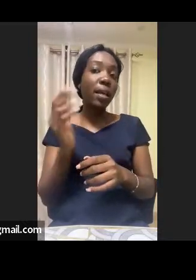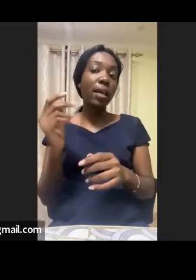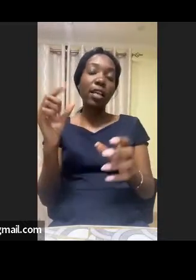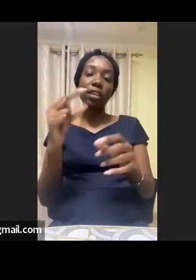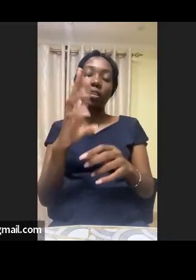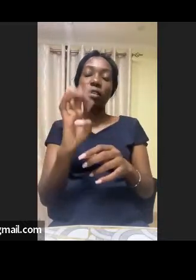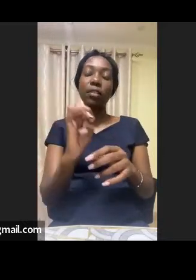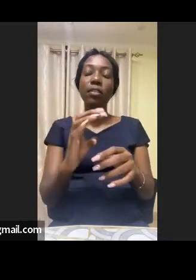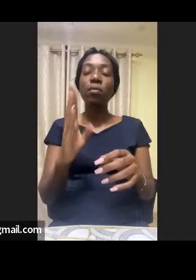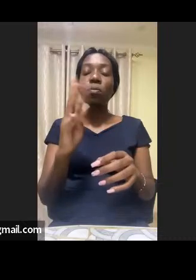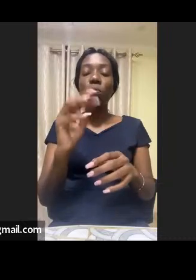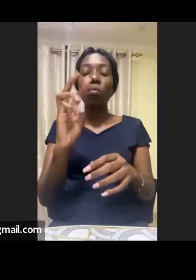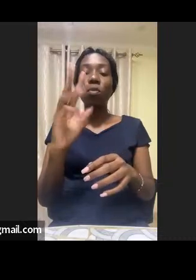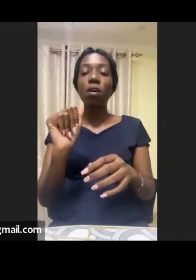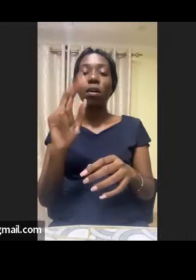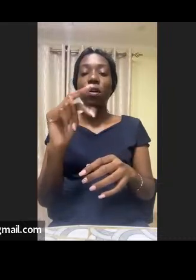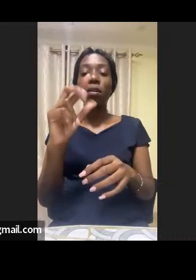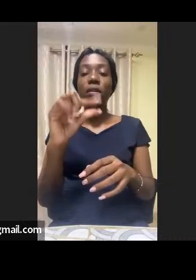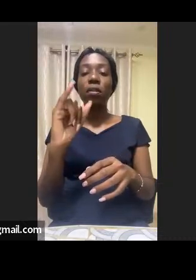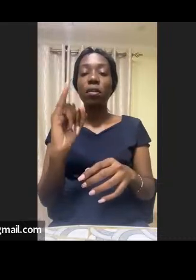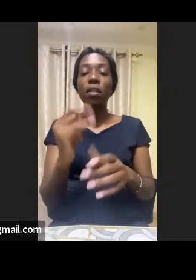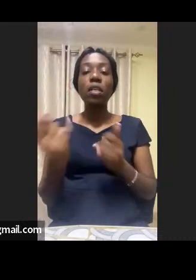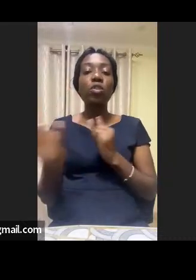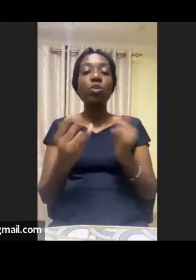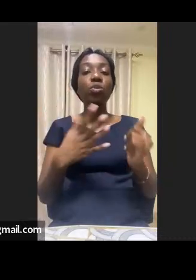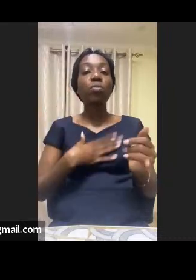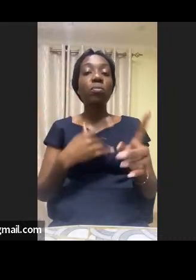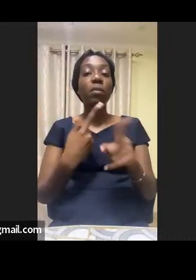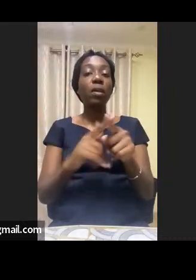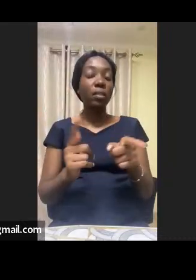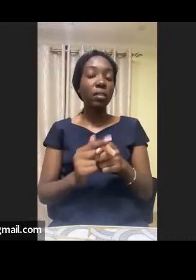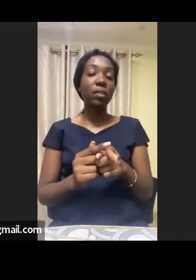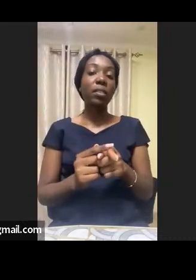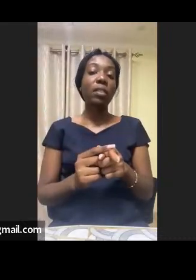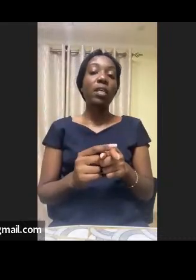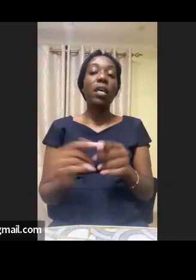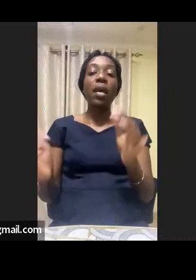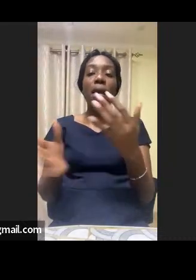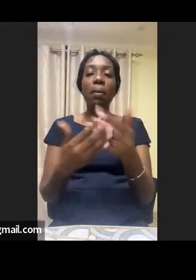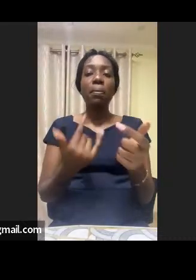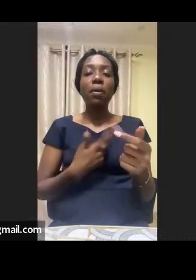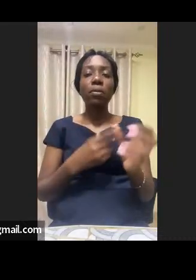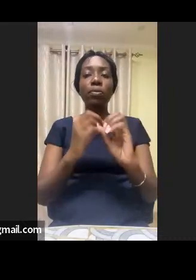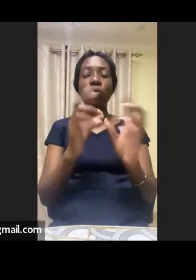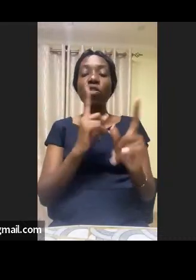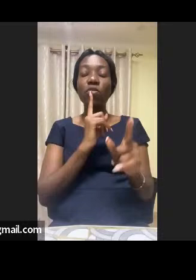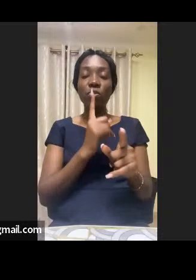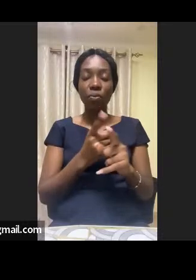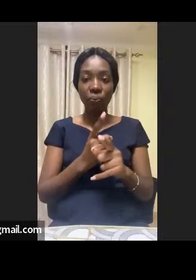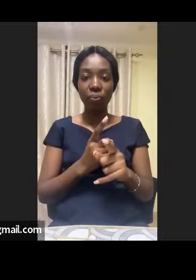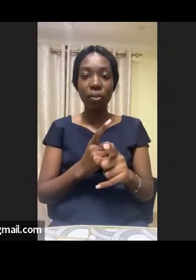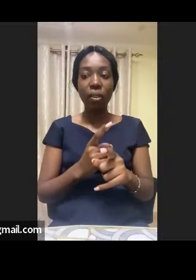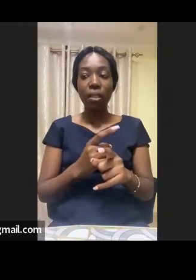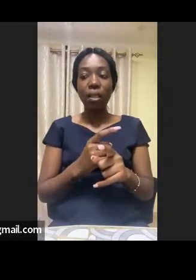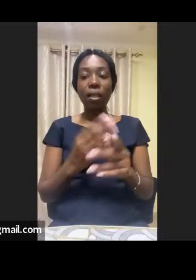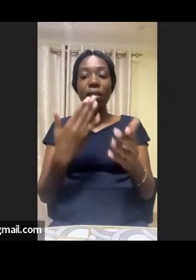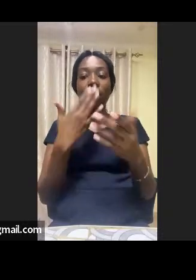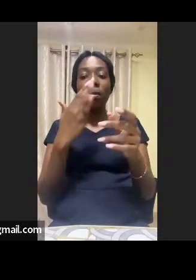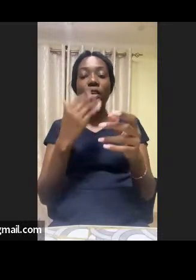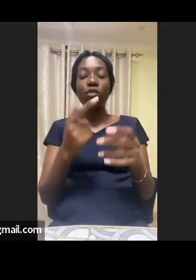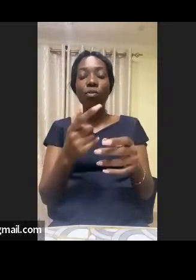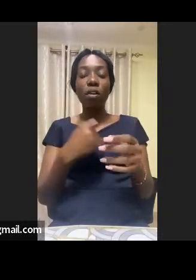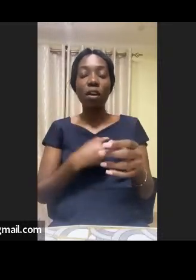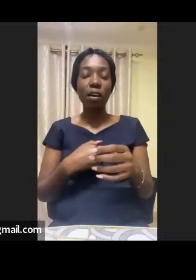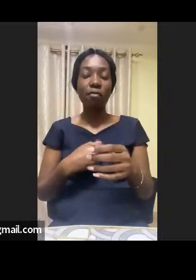practice and never met her again. So Joyce Mwangi, you have a fan. That is from Rebecca. And that is amazing